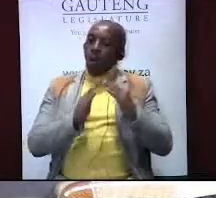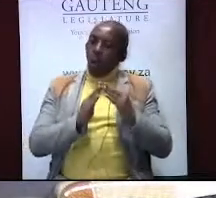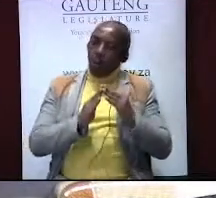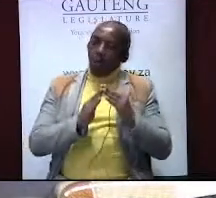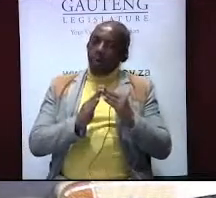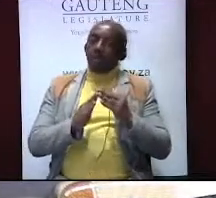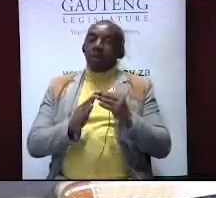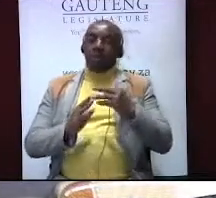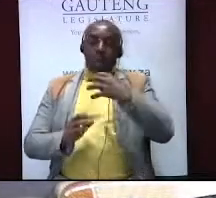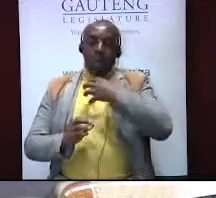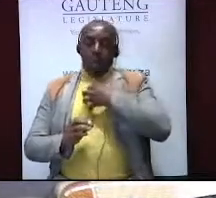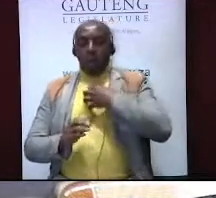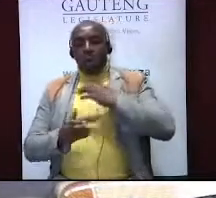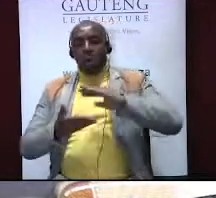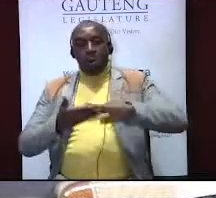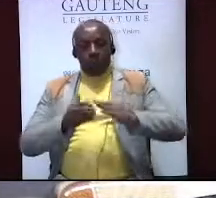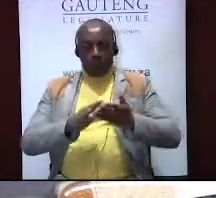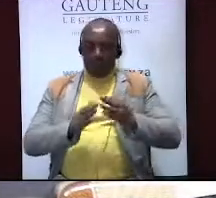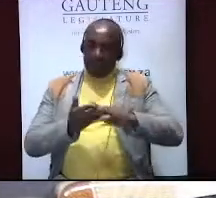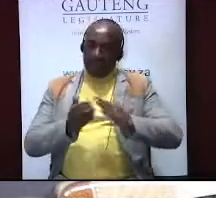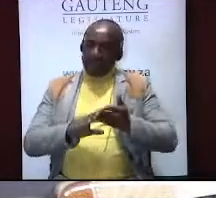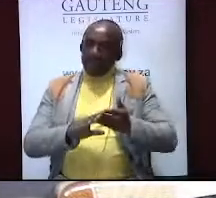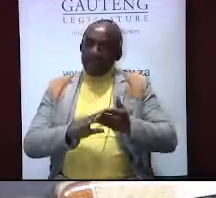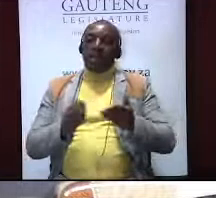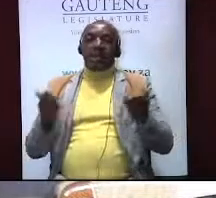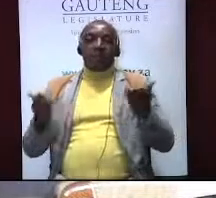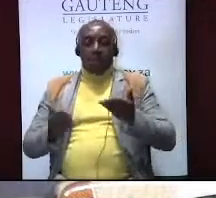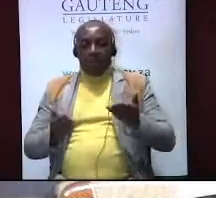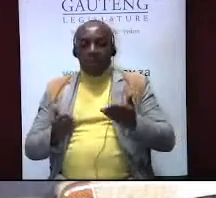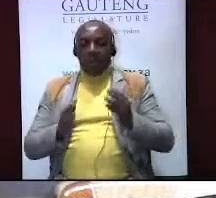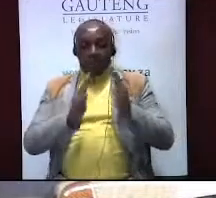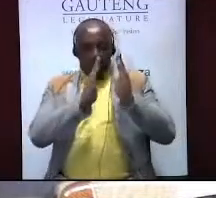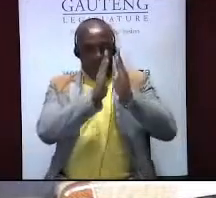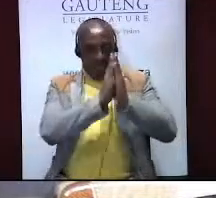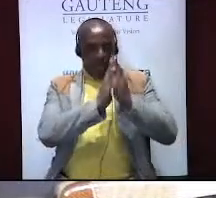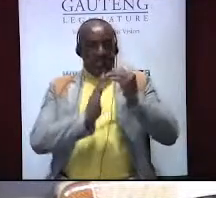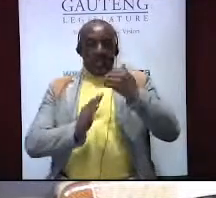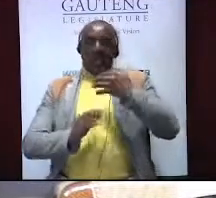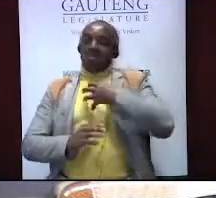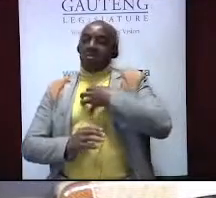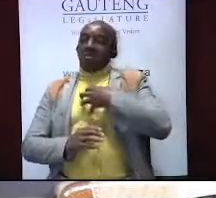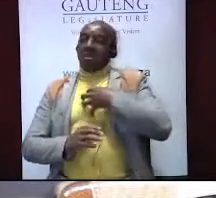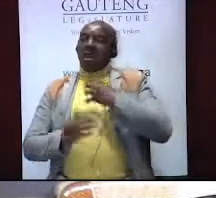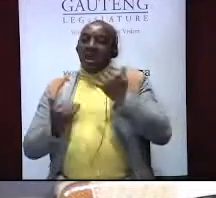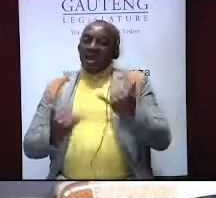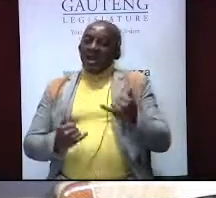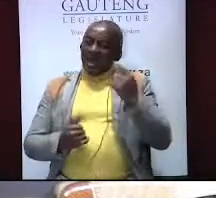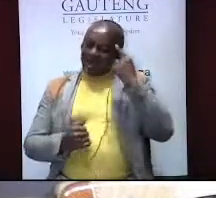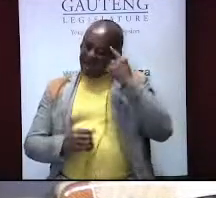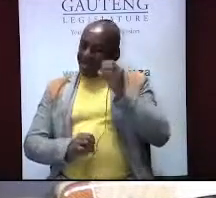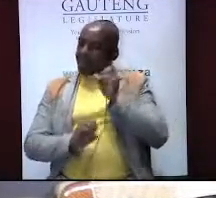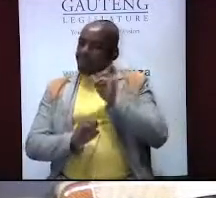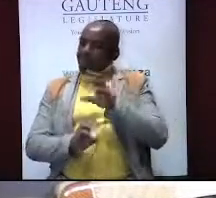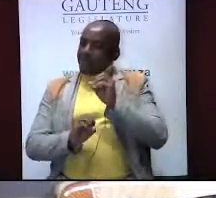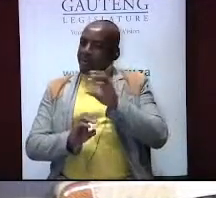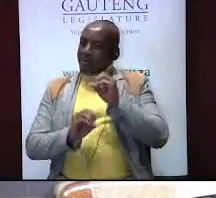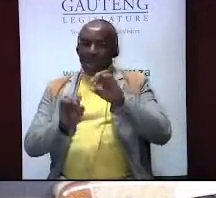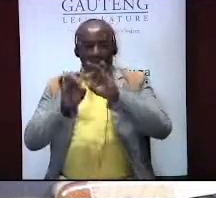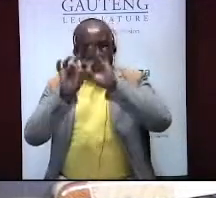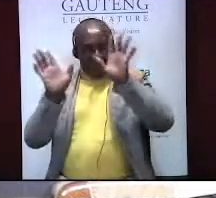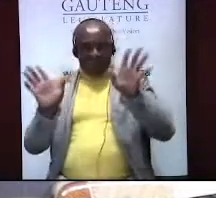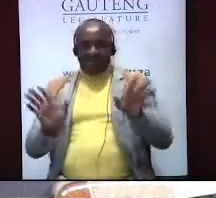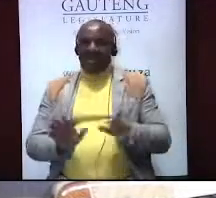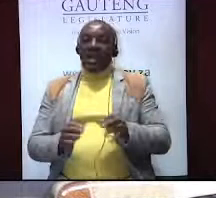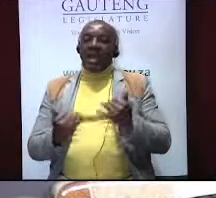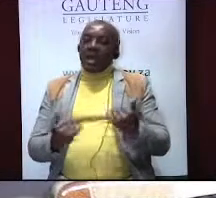our communities, as well as in our congregations. I think the message is very clear, Mama. And the